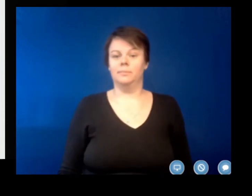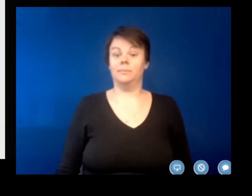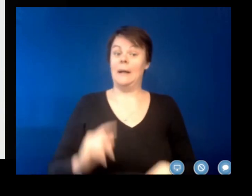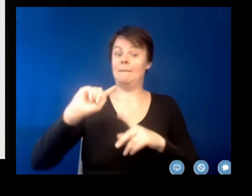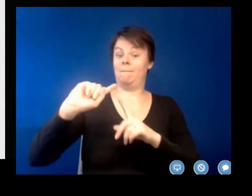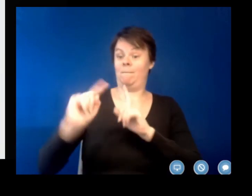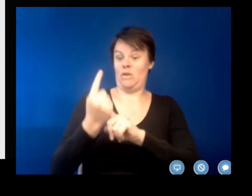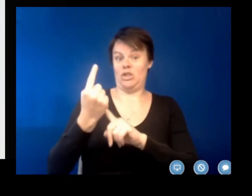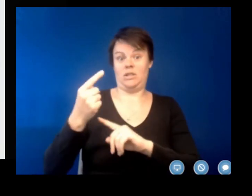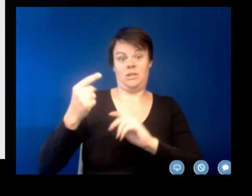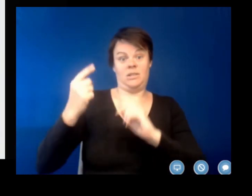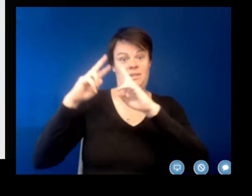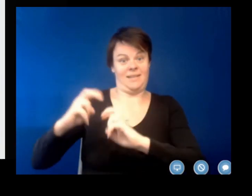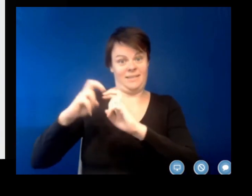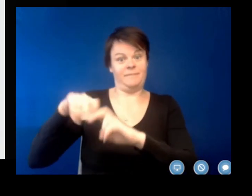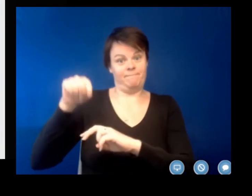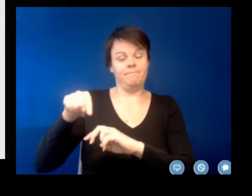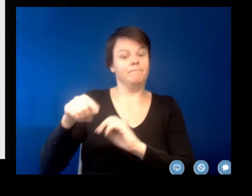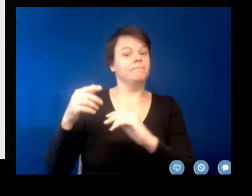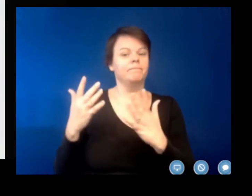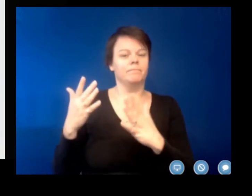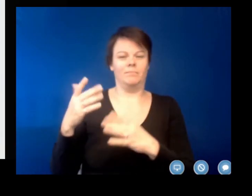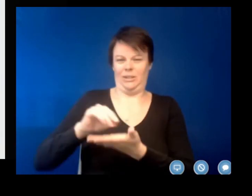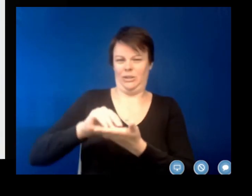an empirical approach. Oopsa.